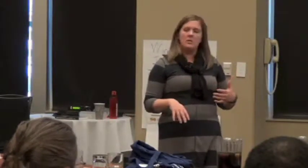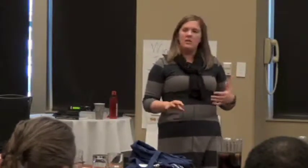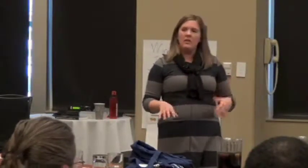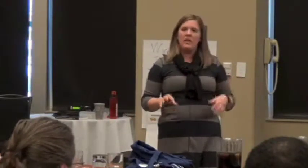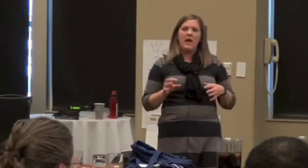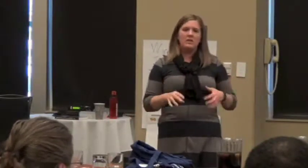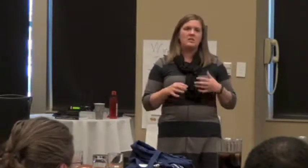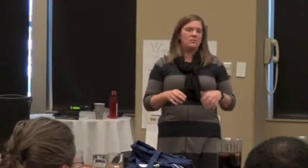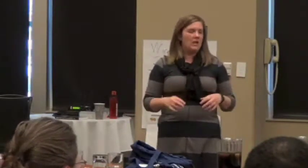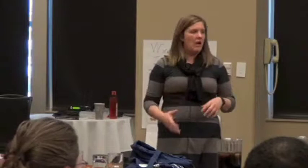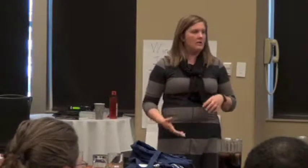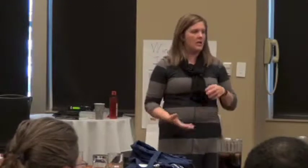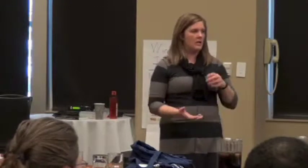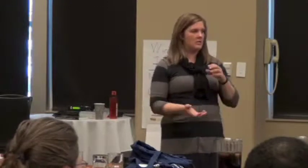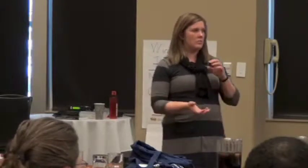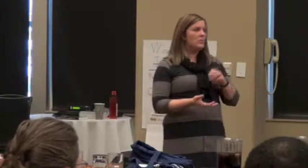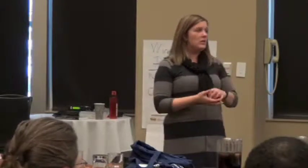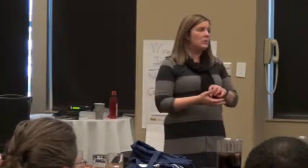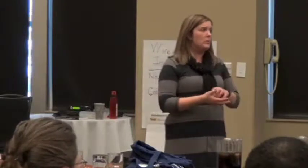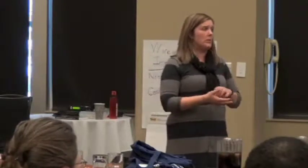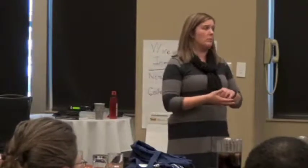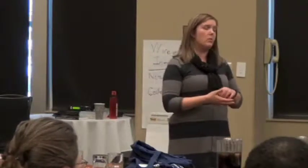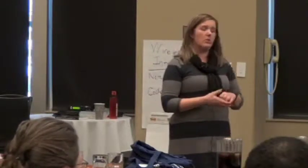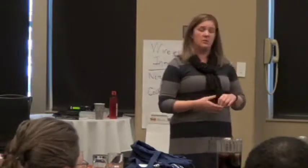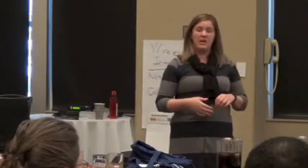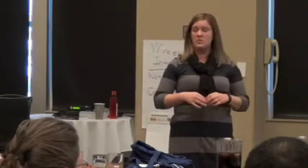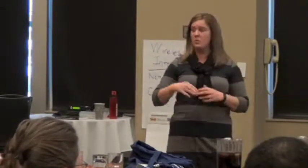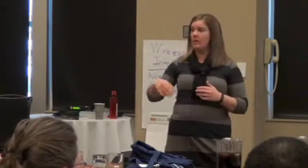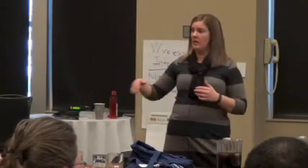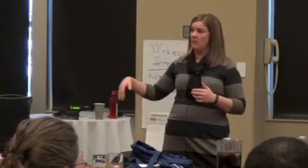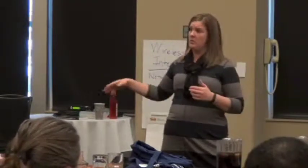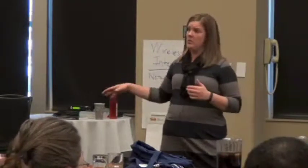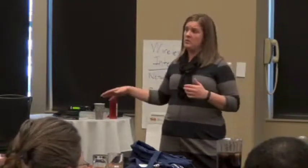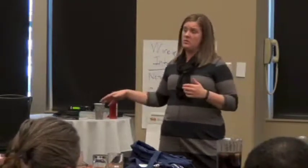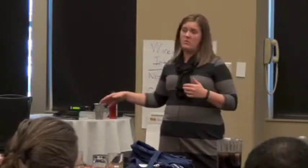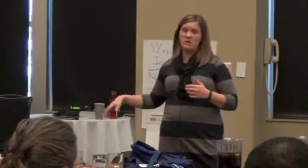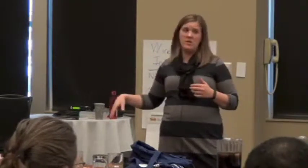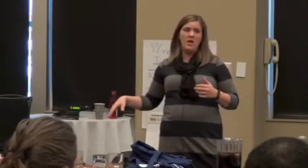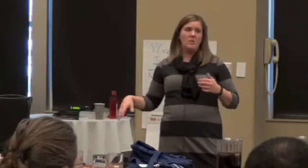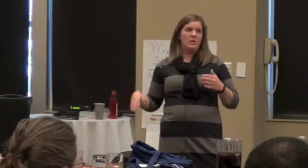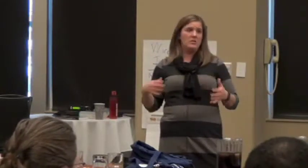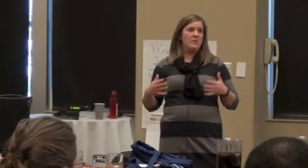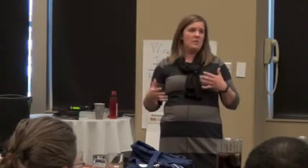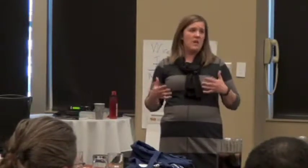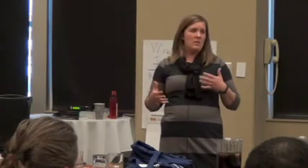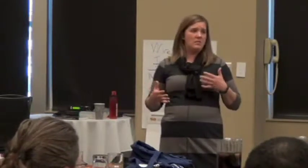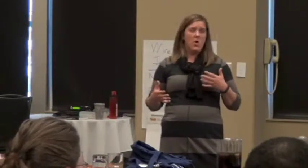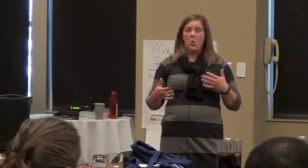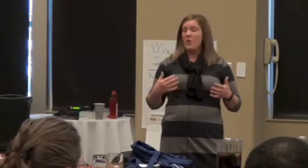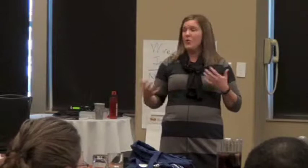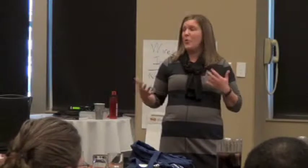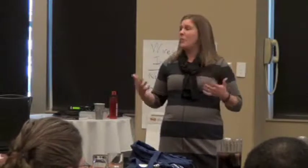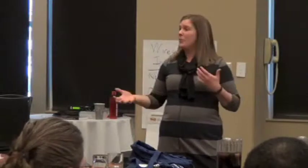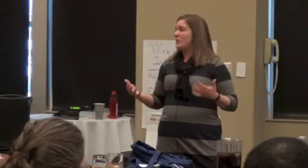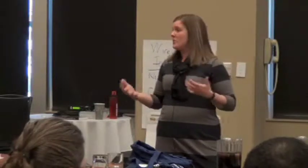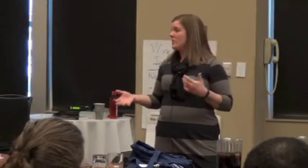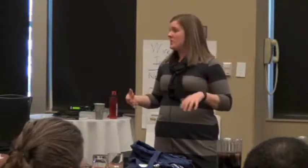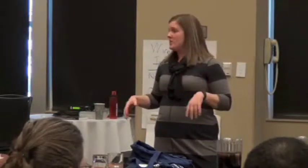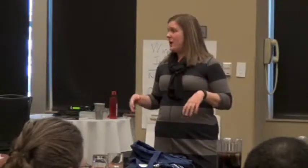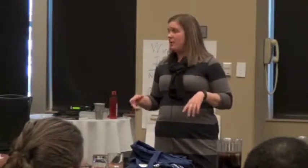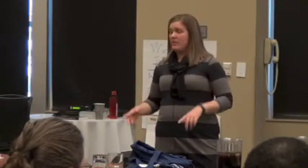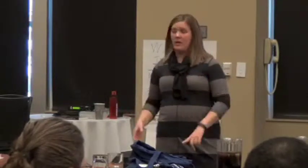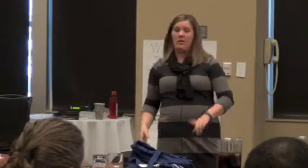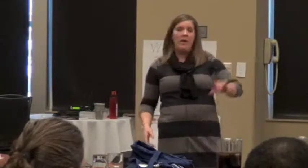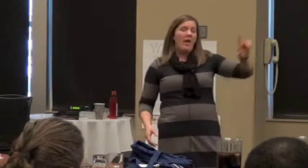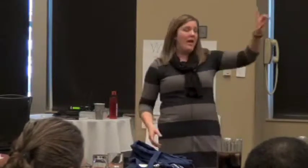And so I think that is something else that is really, really important as we're planning for our students, because oftentimes we don't know what resources